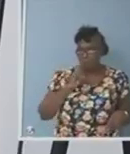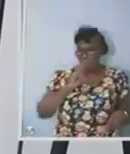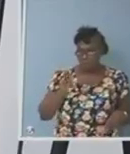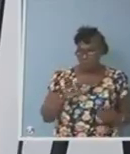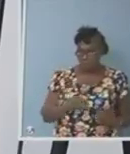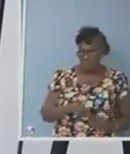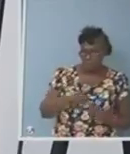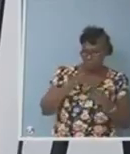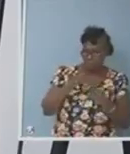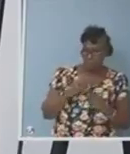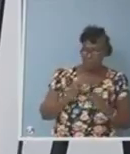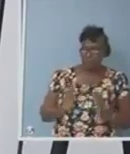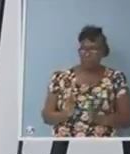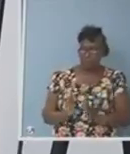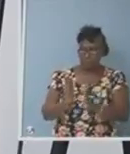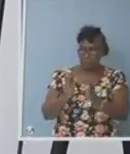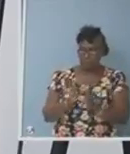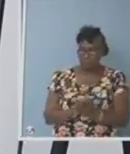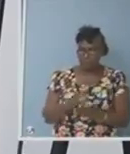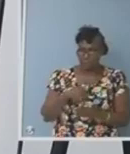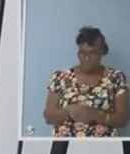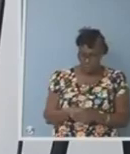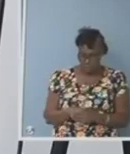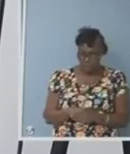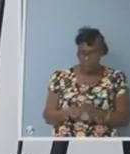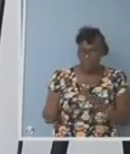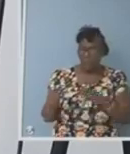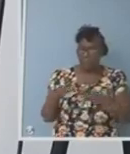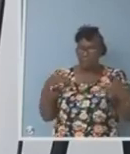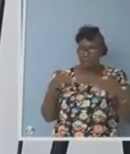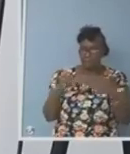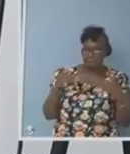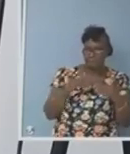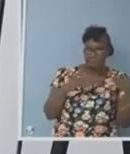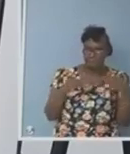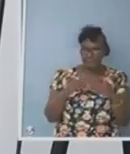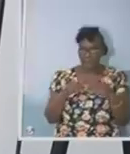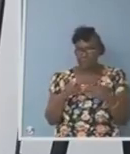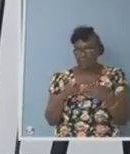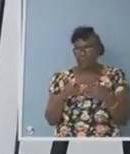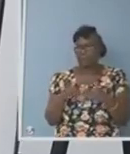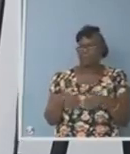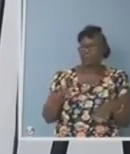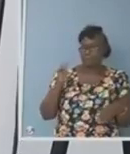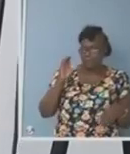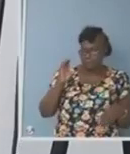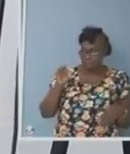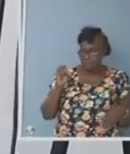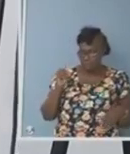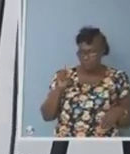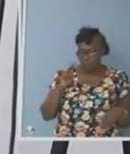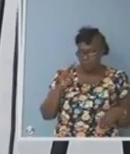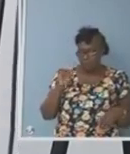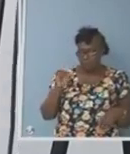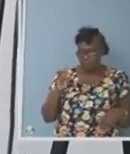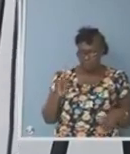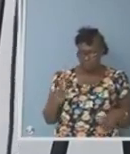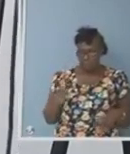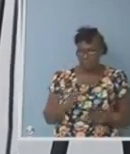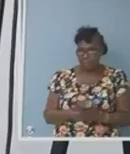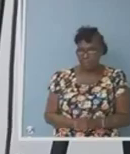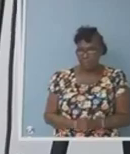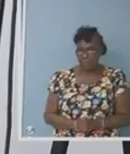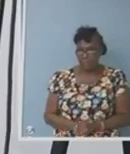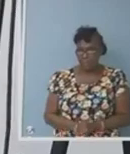special forces, as it were, in this battle against an invisible enemy. In terms of